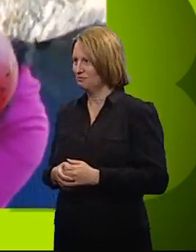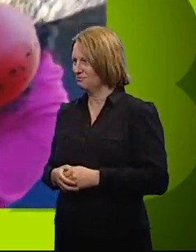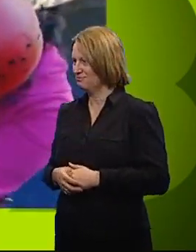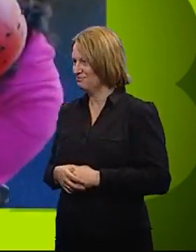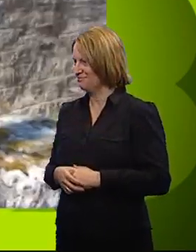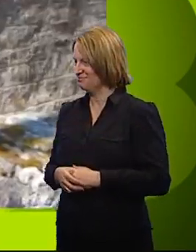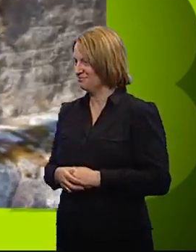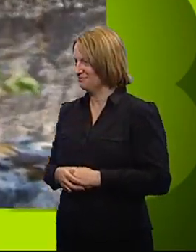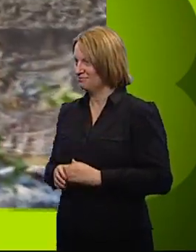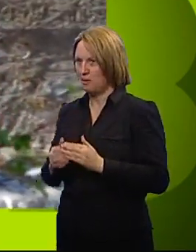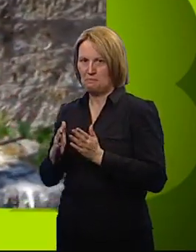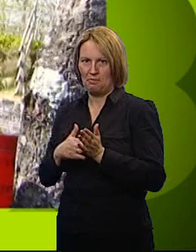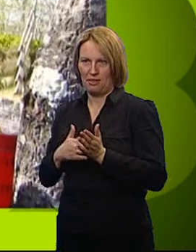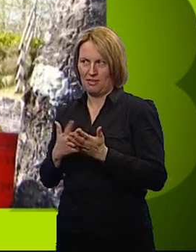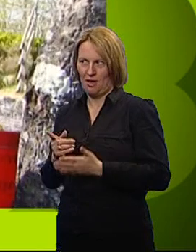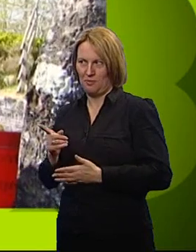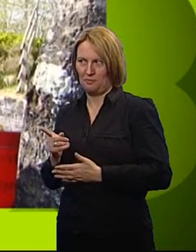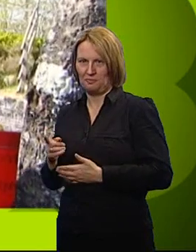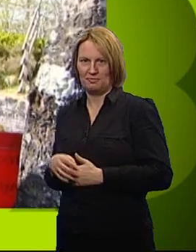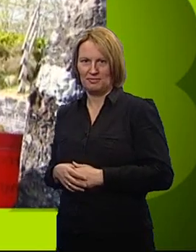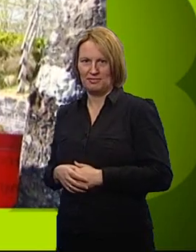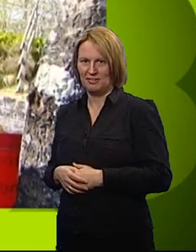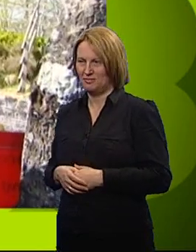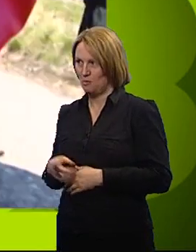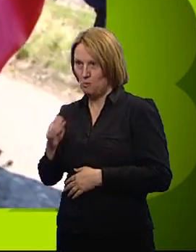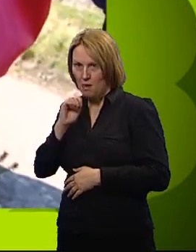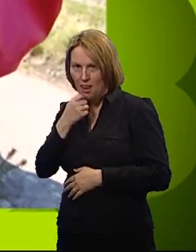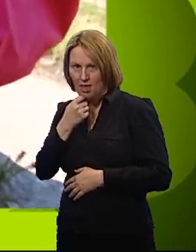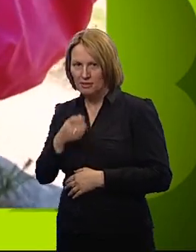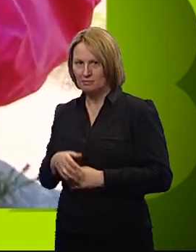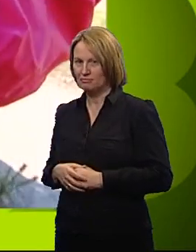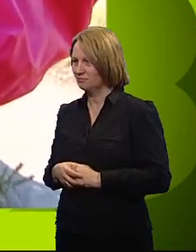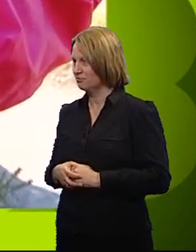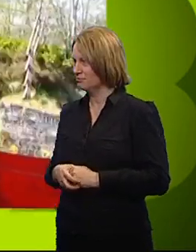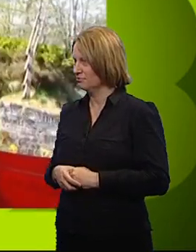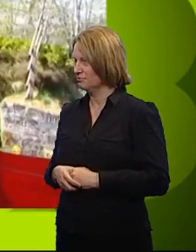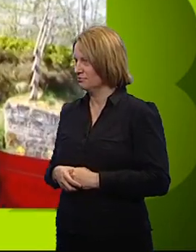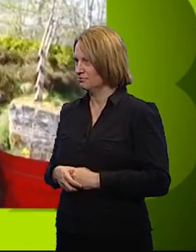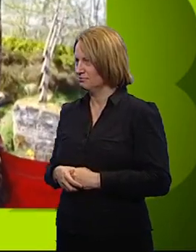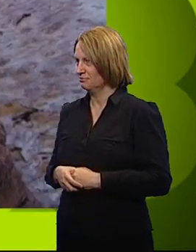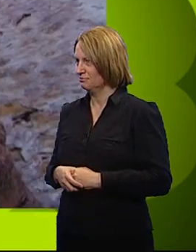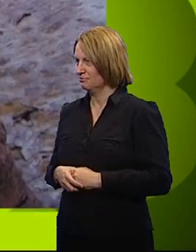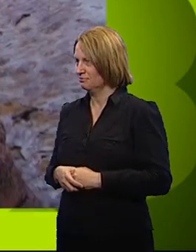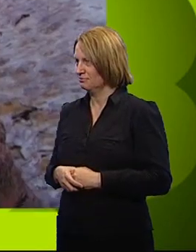steps. Until finally, it's Mum's turn. Will she be able to do it? I'm scared. I really